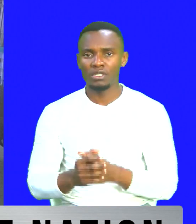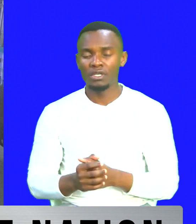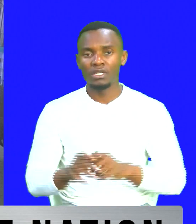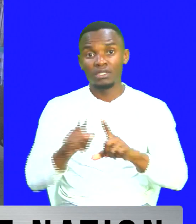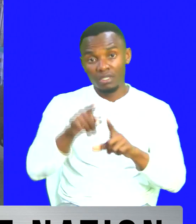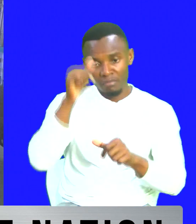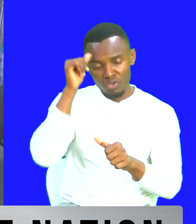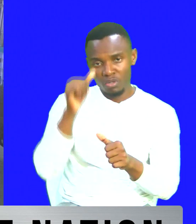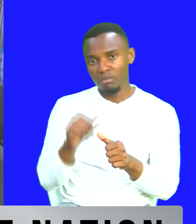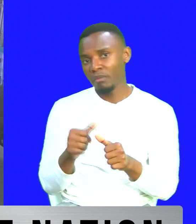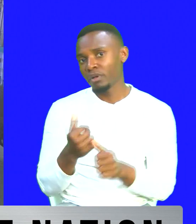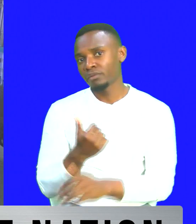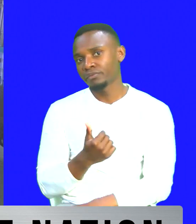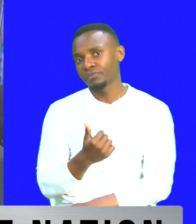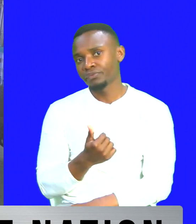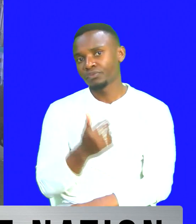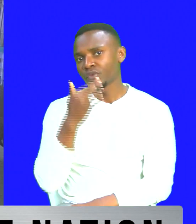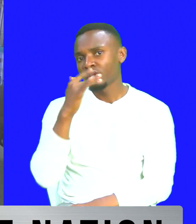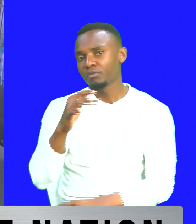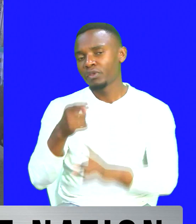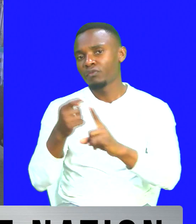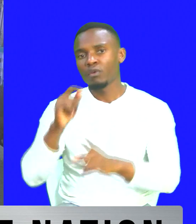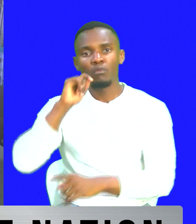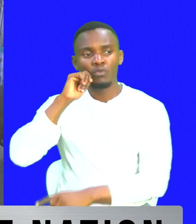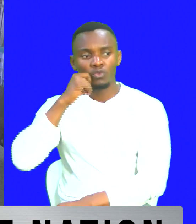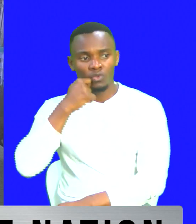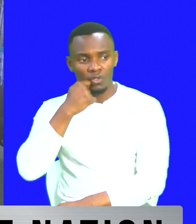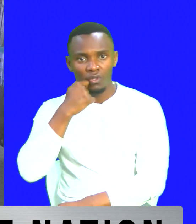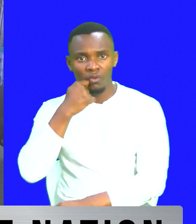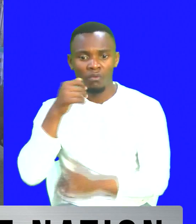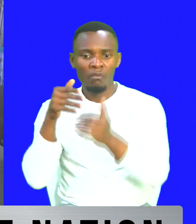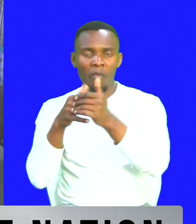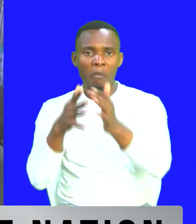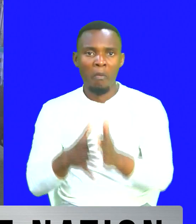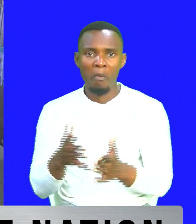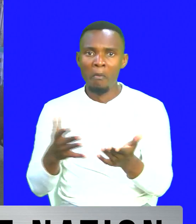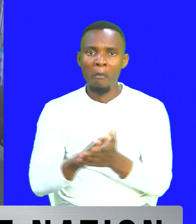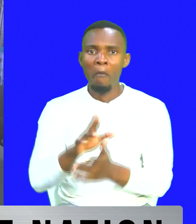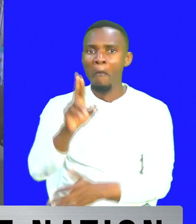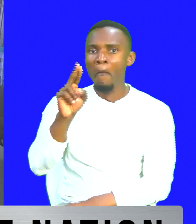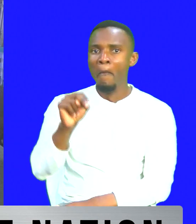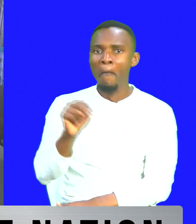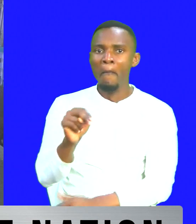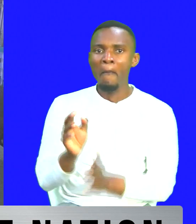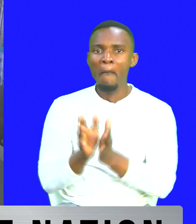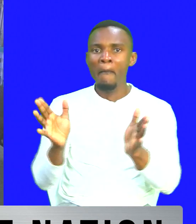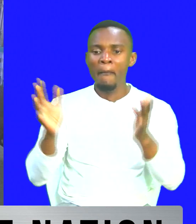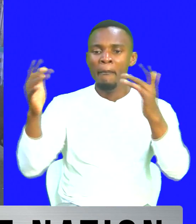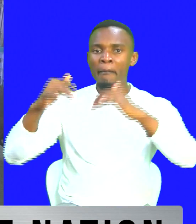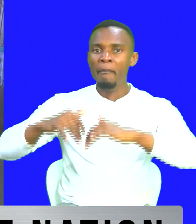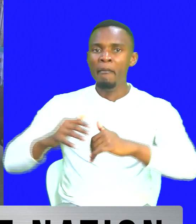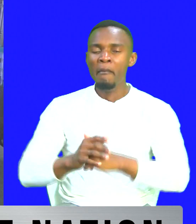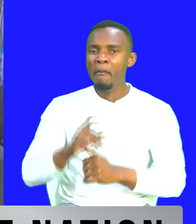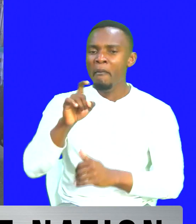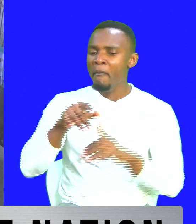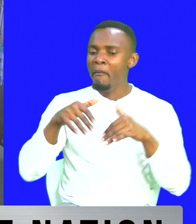remember the speech by the Ukrainian leader in the UN General Assembly, you don't have to wait.